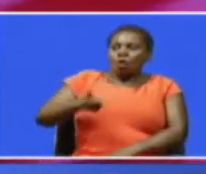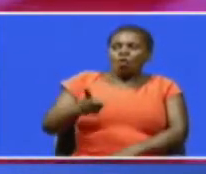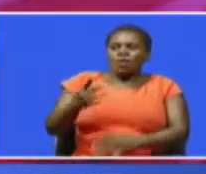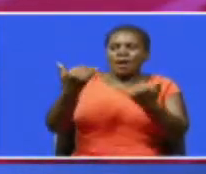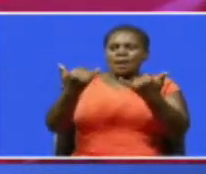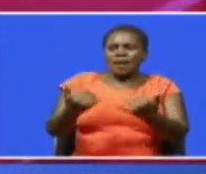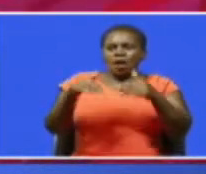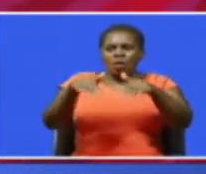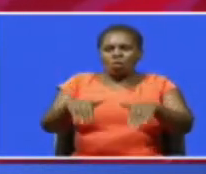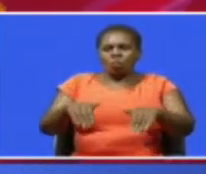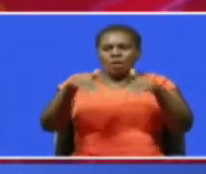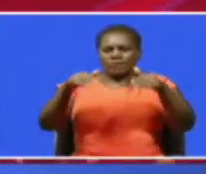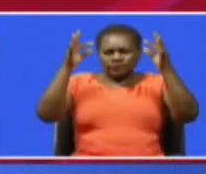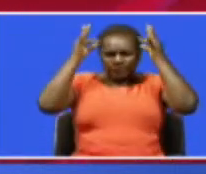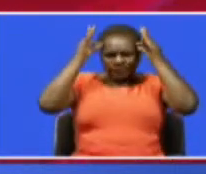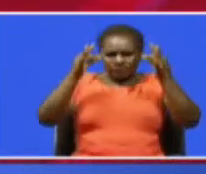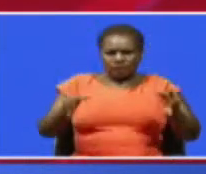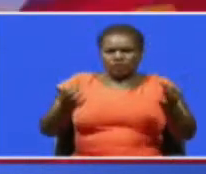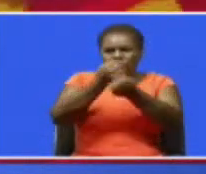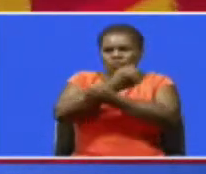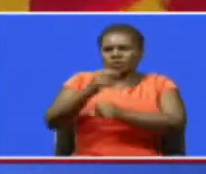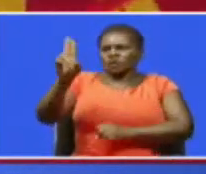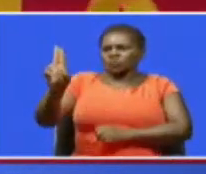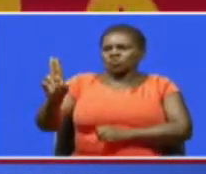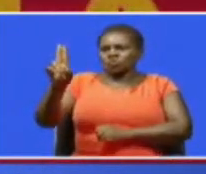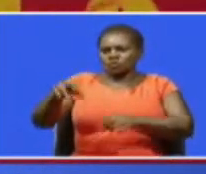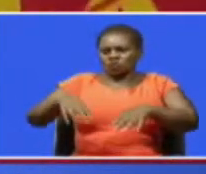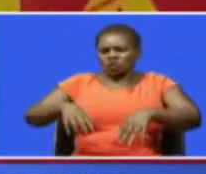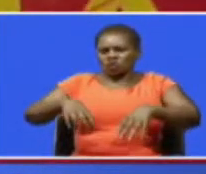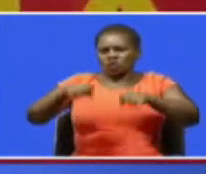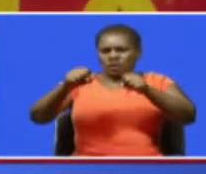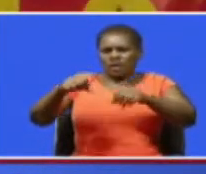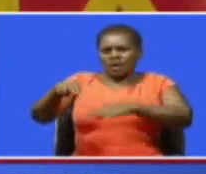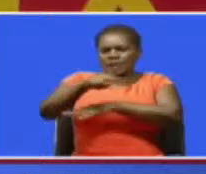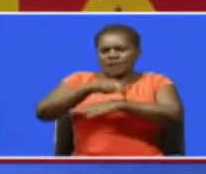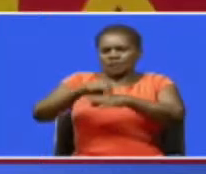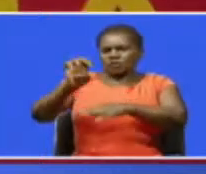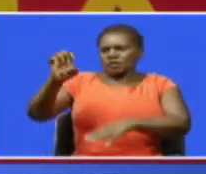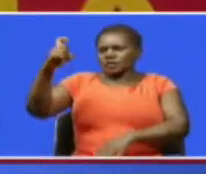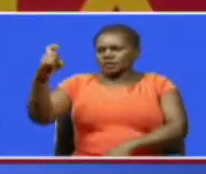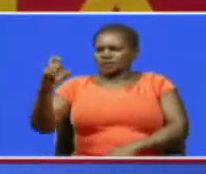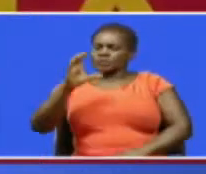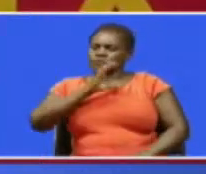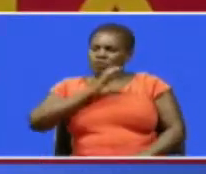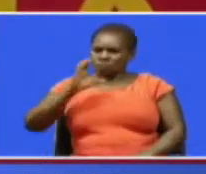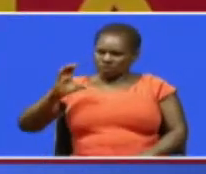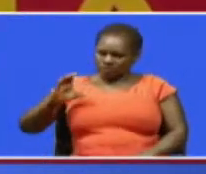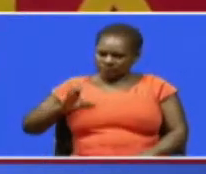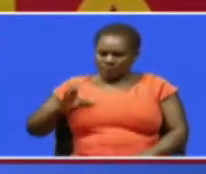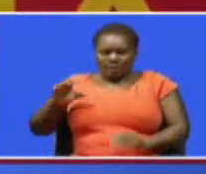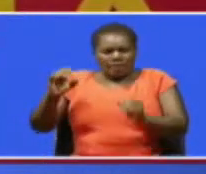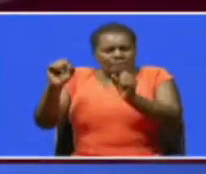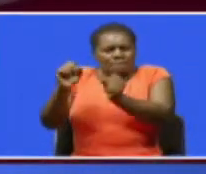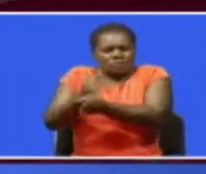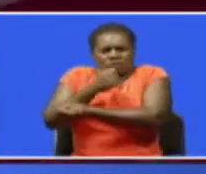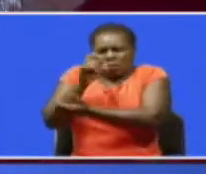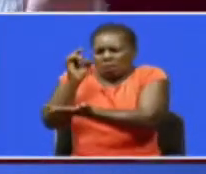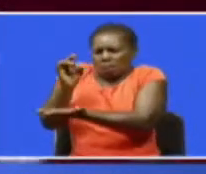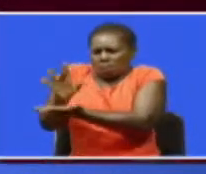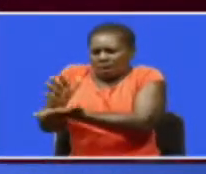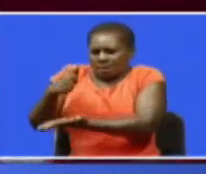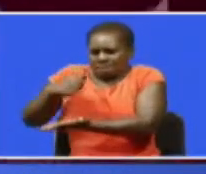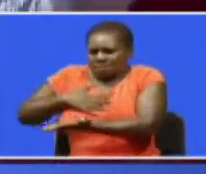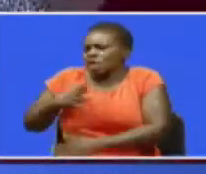now awaits a verdict of the President Kenyatta-chaired Jubilee National Executive Committee. Hamwezi kunifukuza